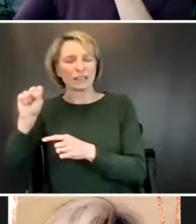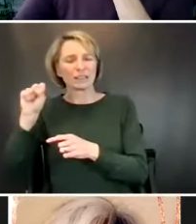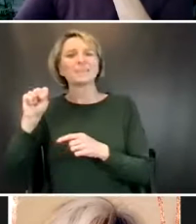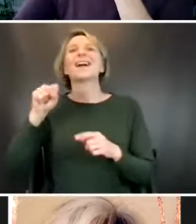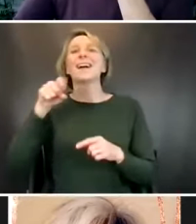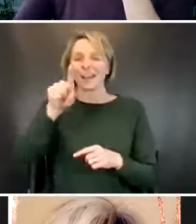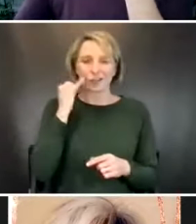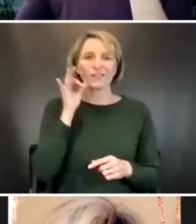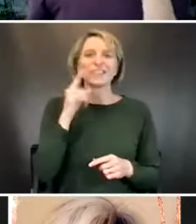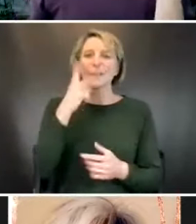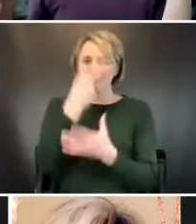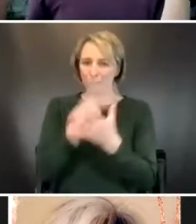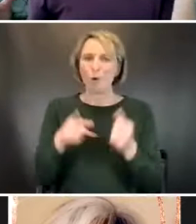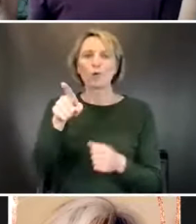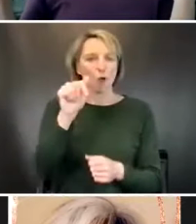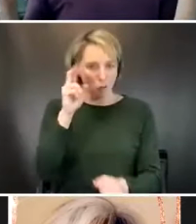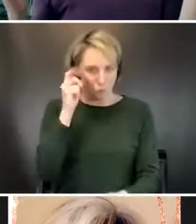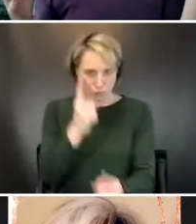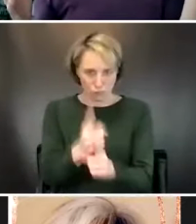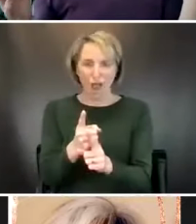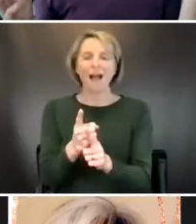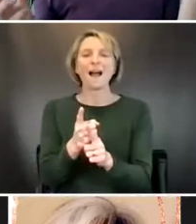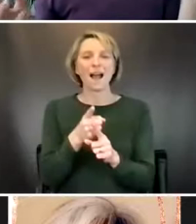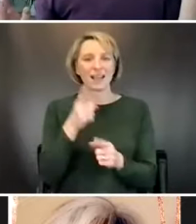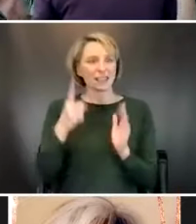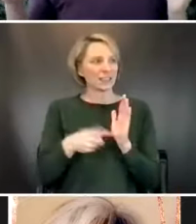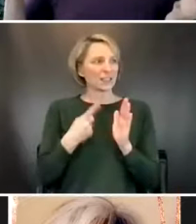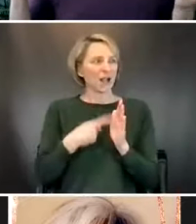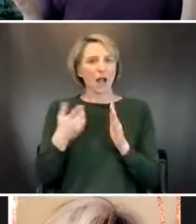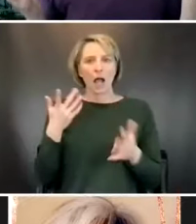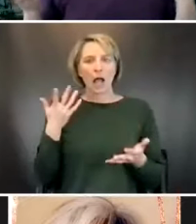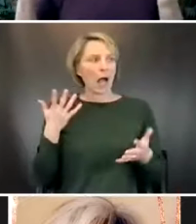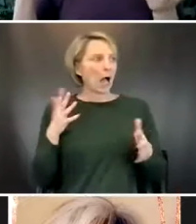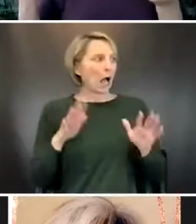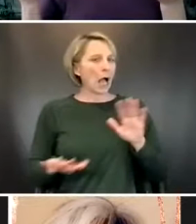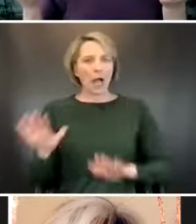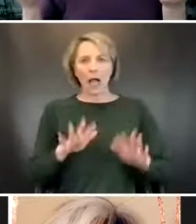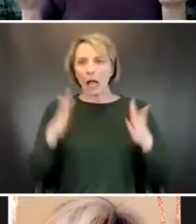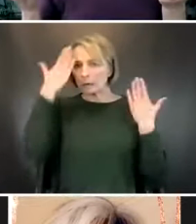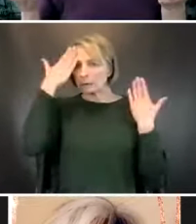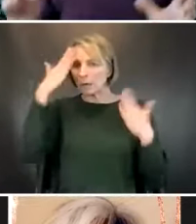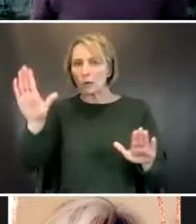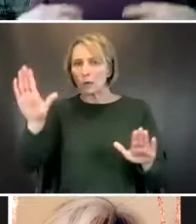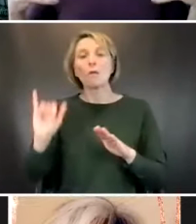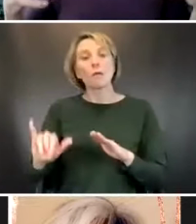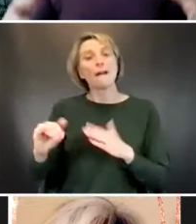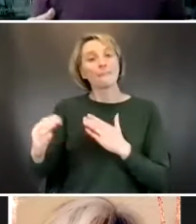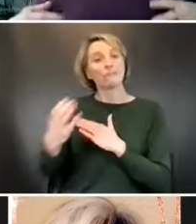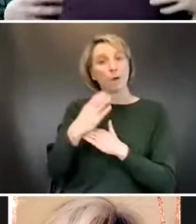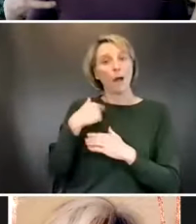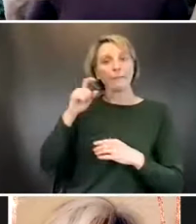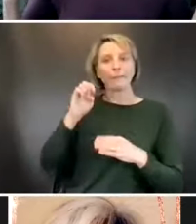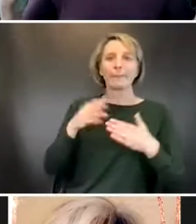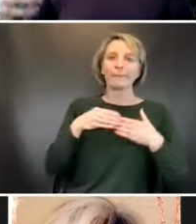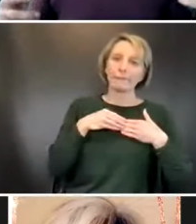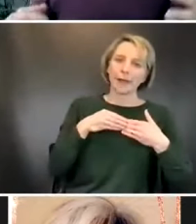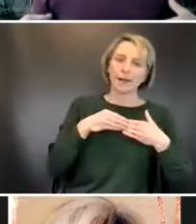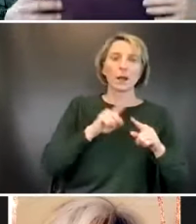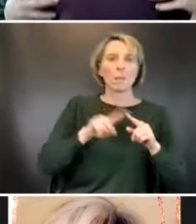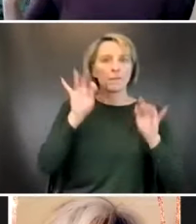says both. Right, so that sort of not knowing forces you to be a little bit flexible maybe, but that frequent,